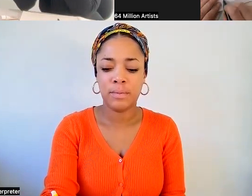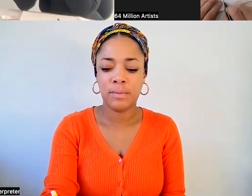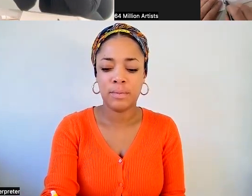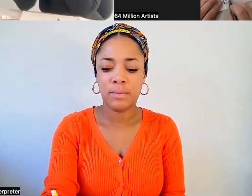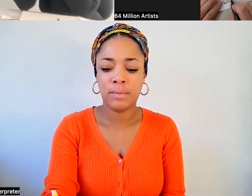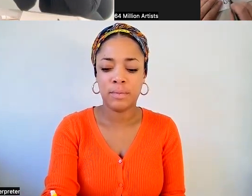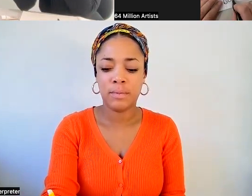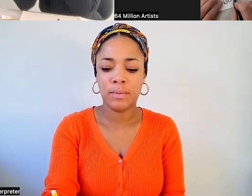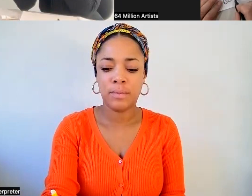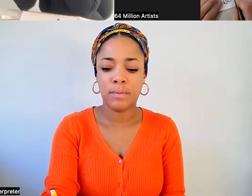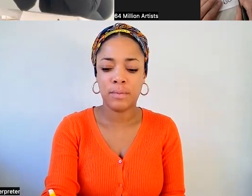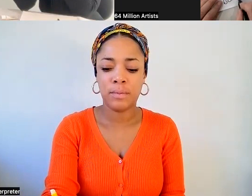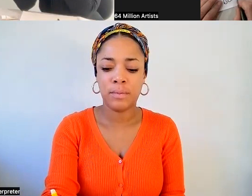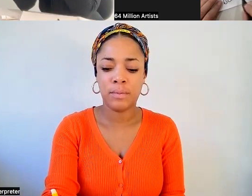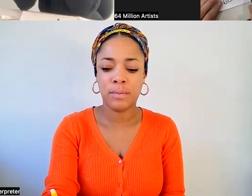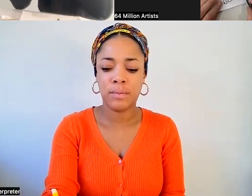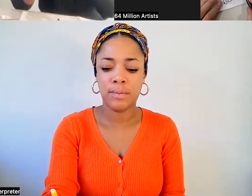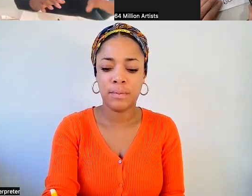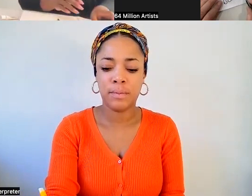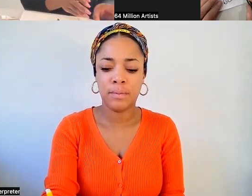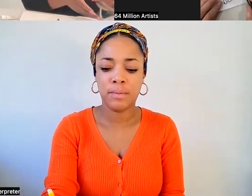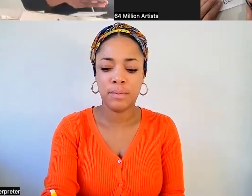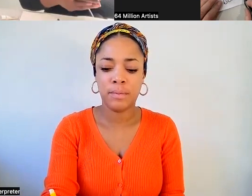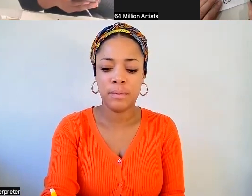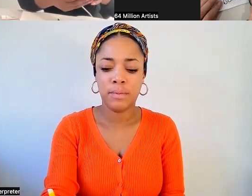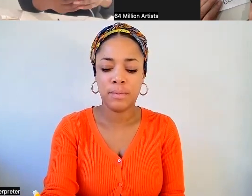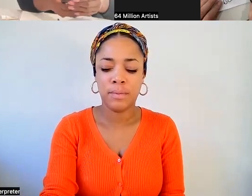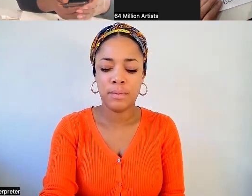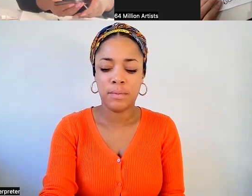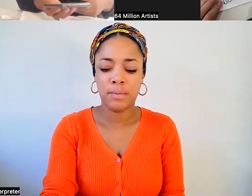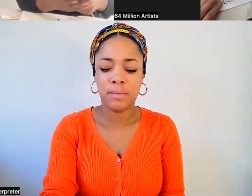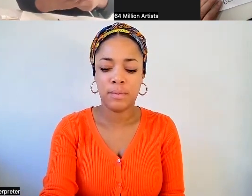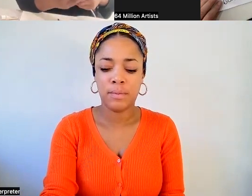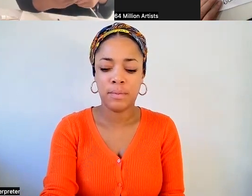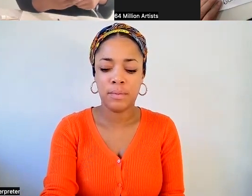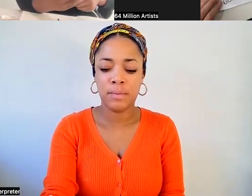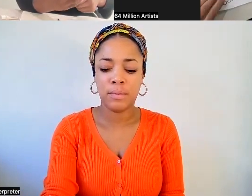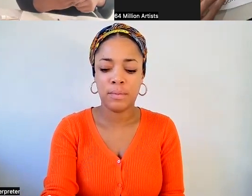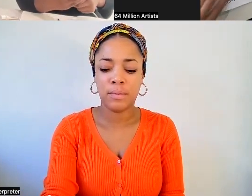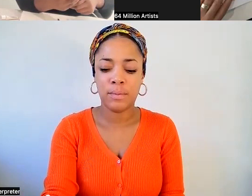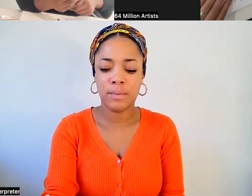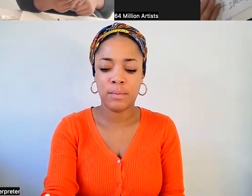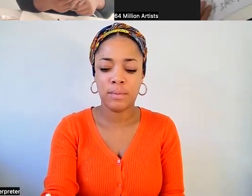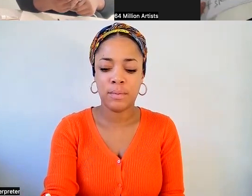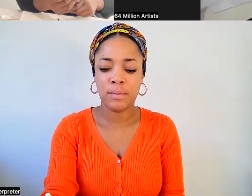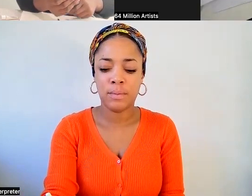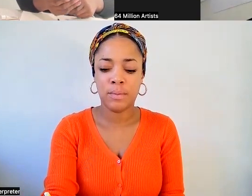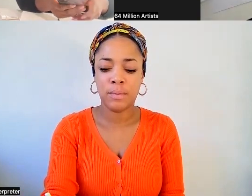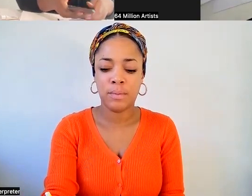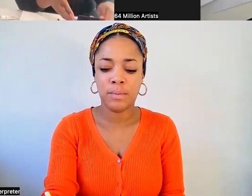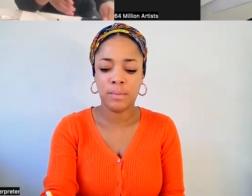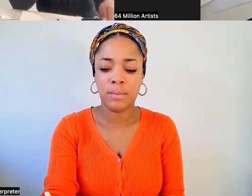Can't distinguish in my mind between can't sleep or won't sleep. So that's the beginning I've got